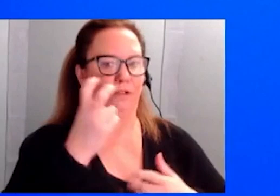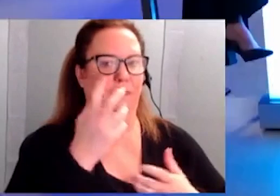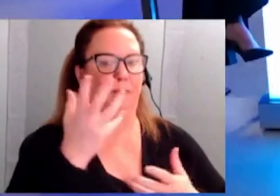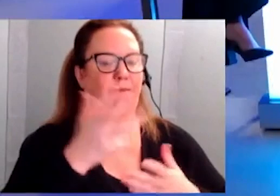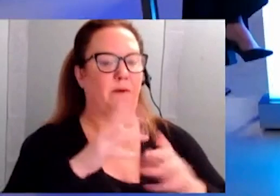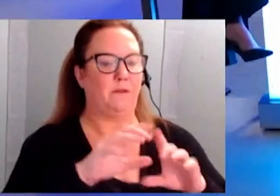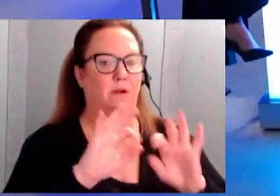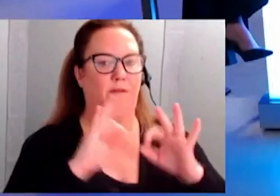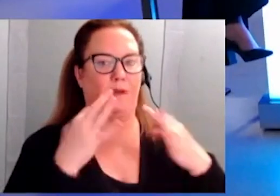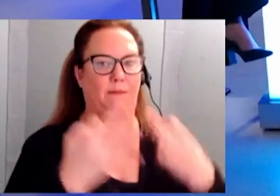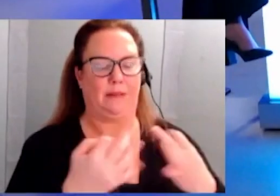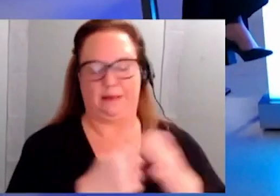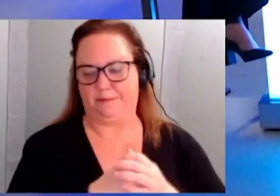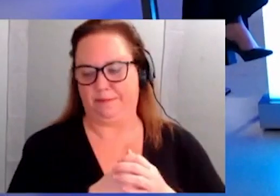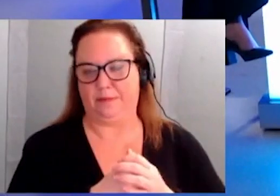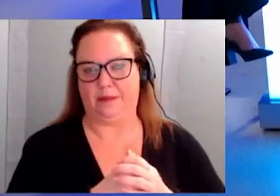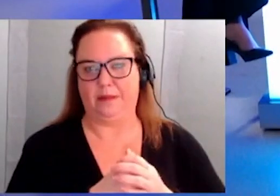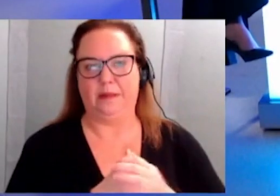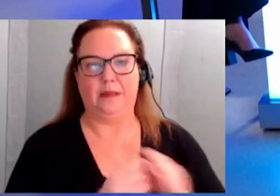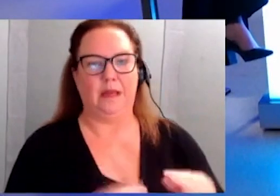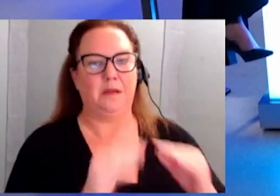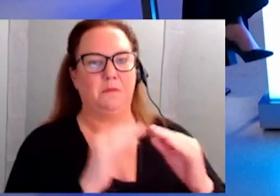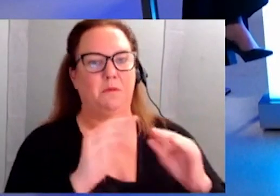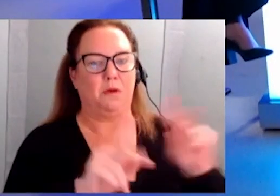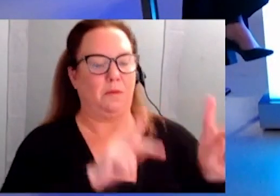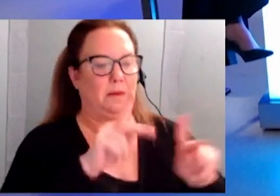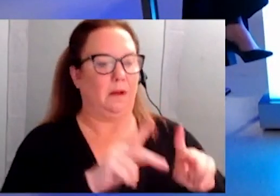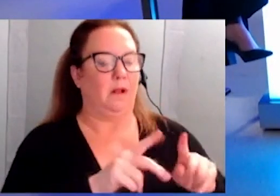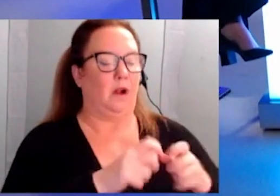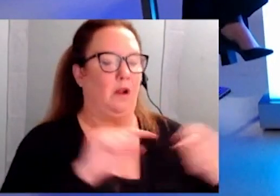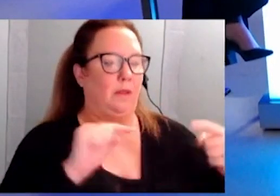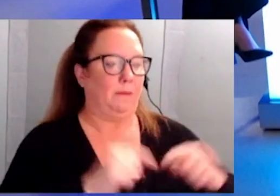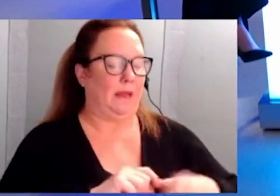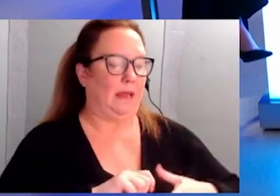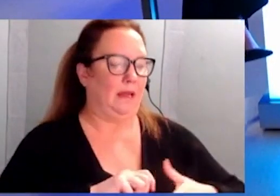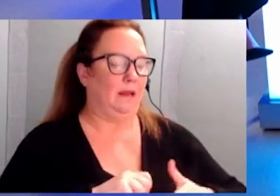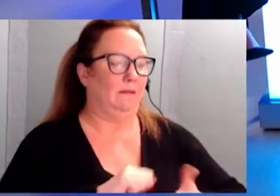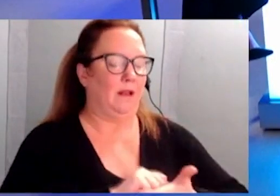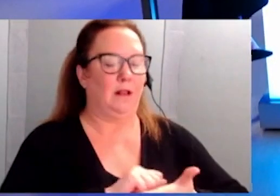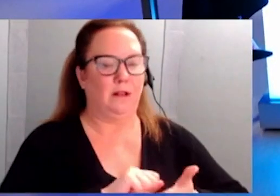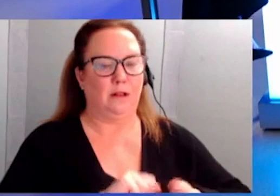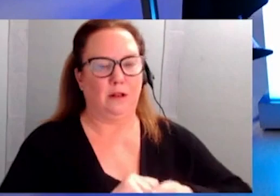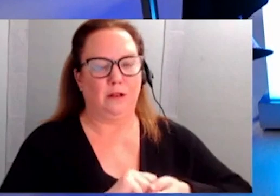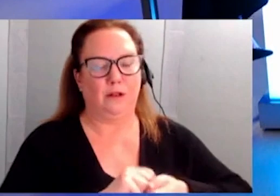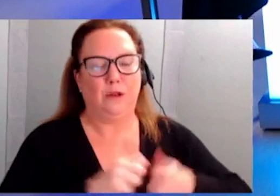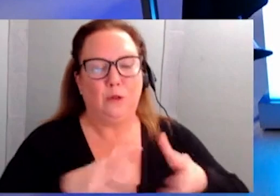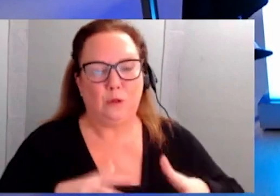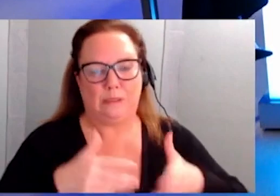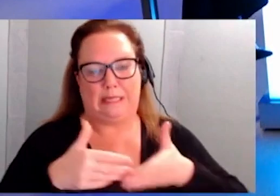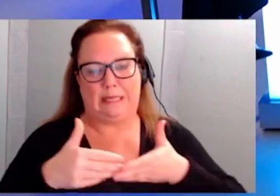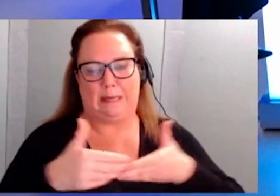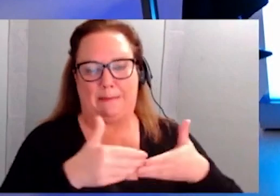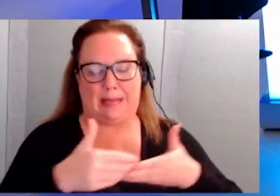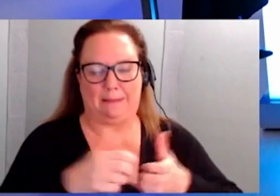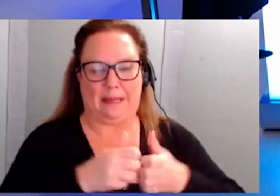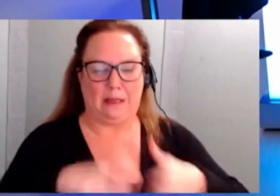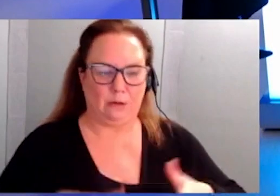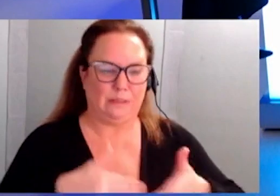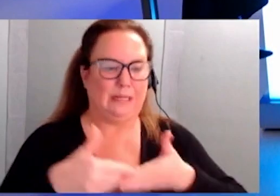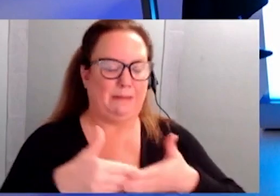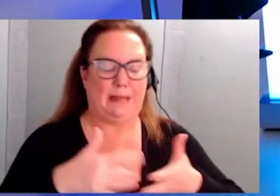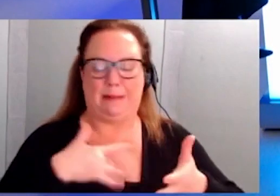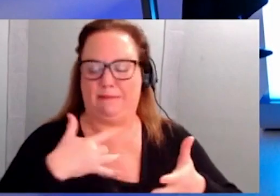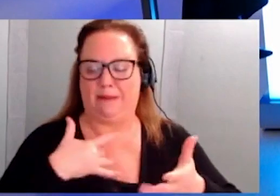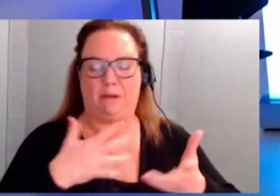more people are talking about the pain of miscarriage. It used to be something people don't talk about, and now it's something that I think people are talking more freely about.